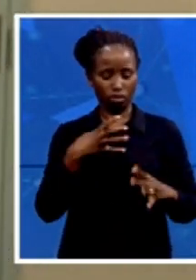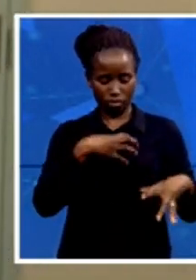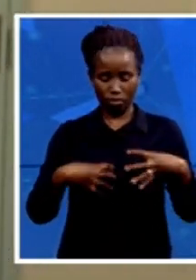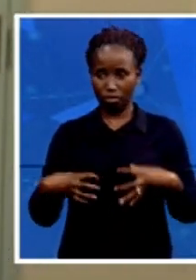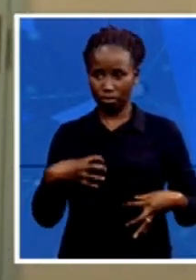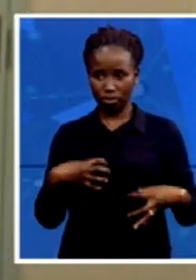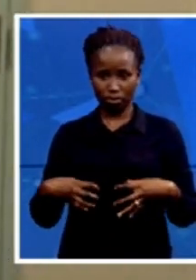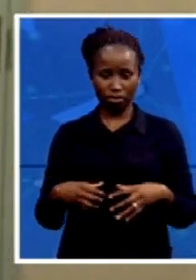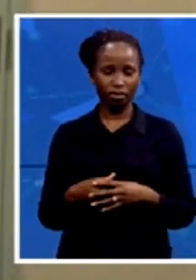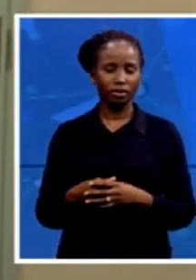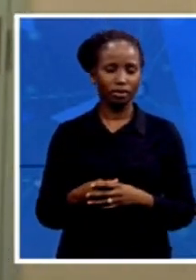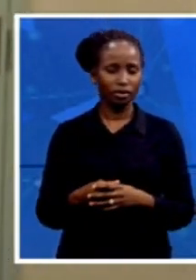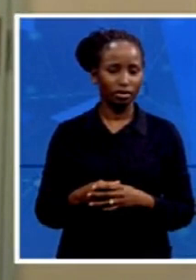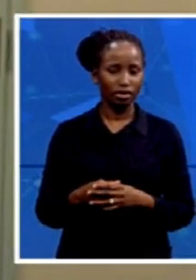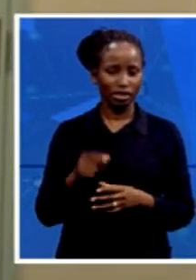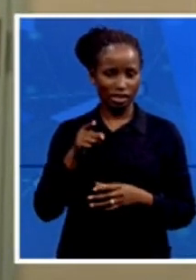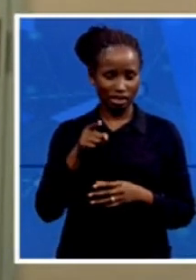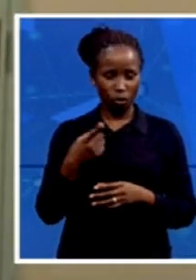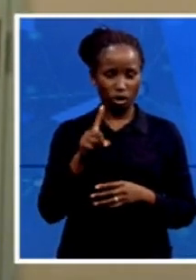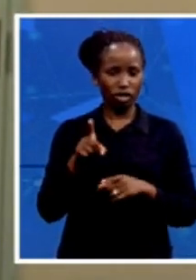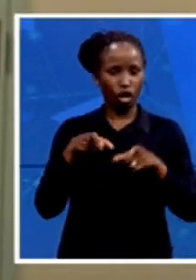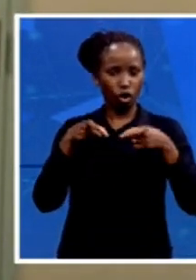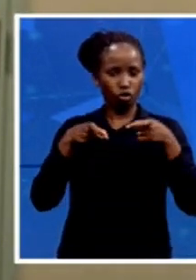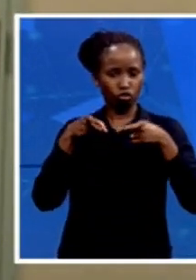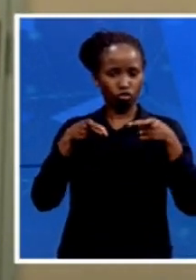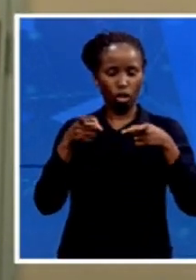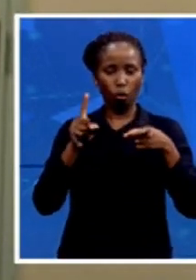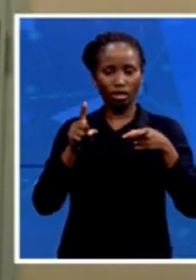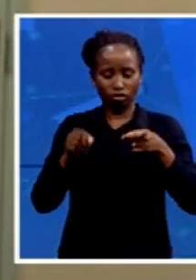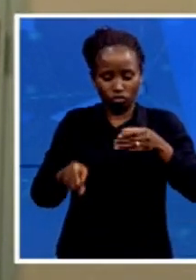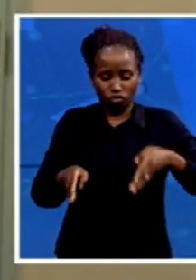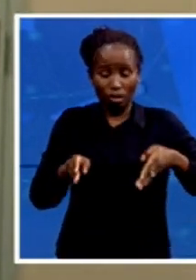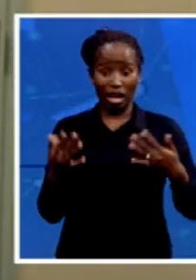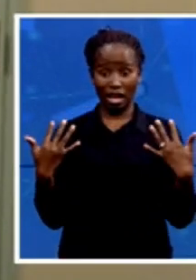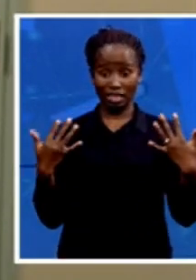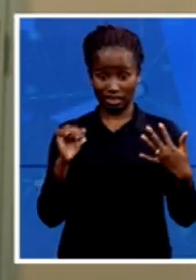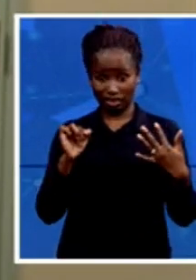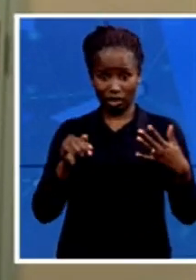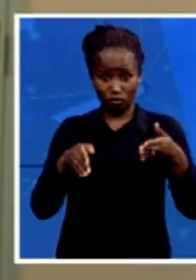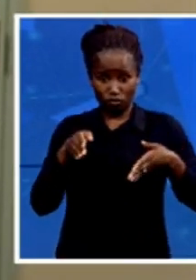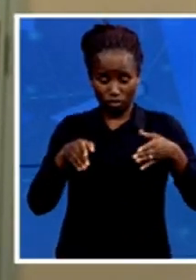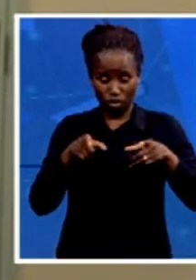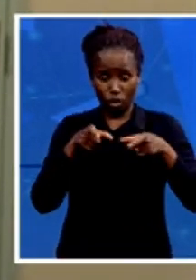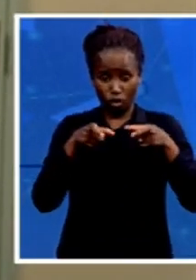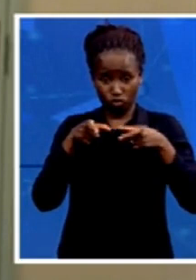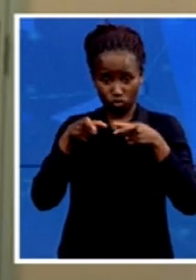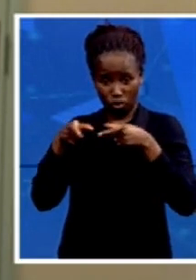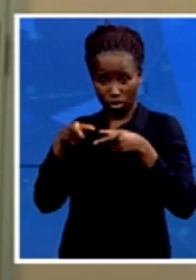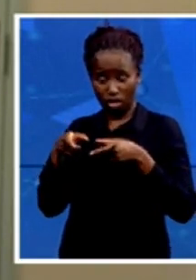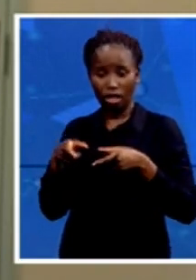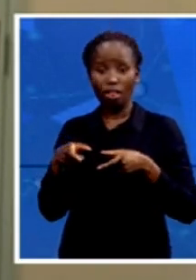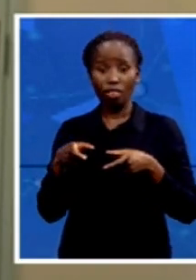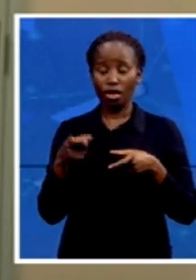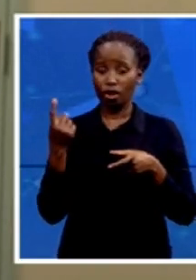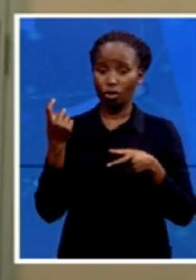controlling the arms of the robot, which different instruments. One of the instruments then would include camera for vision,